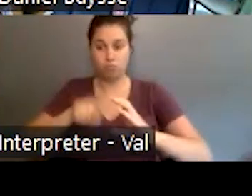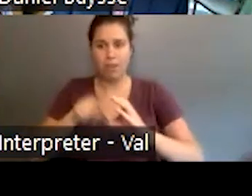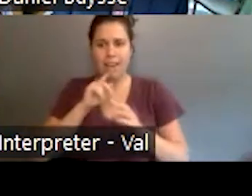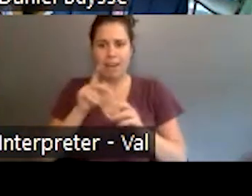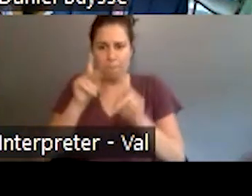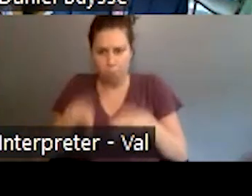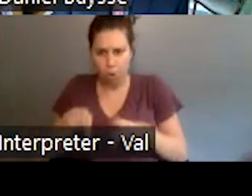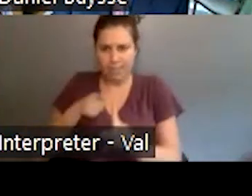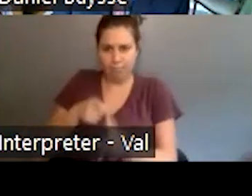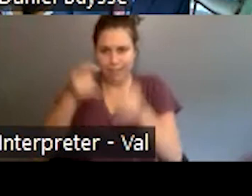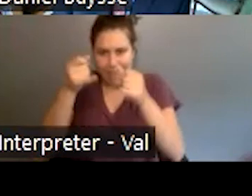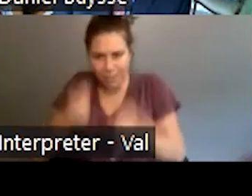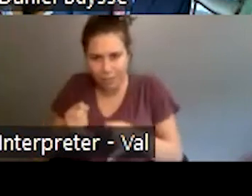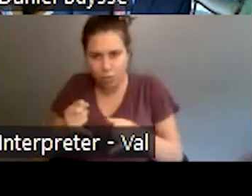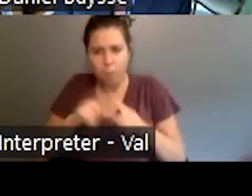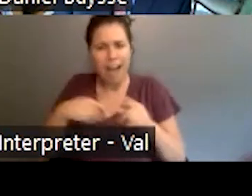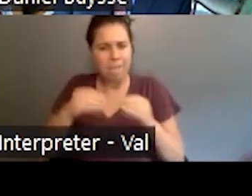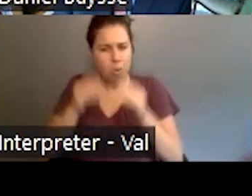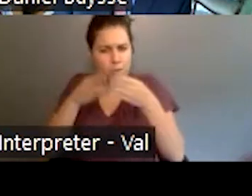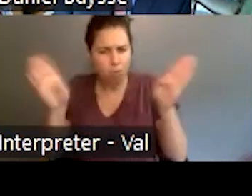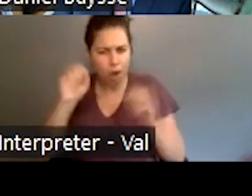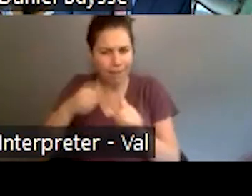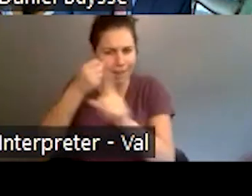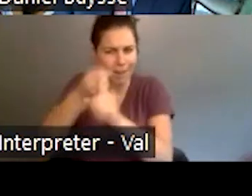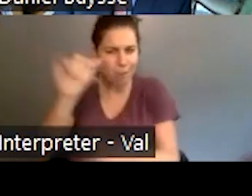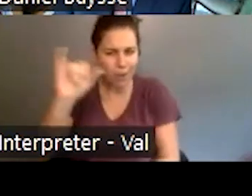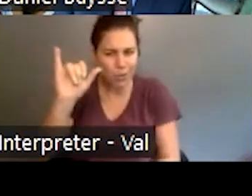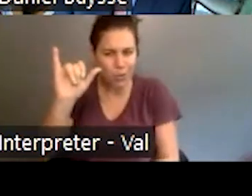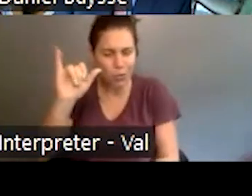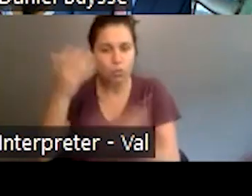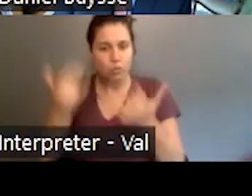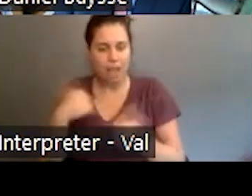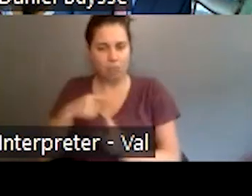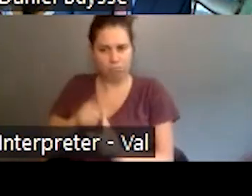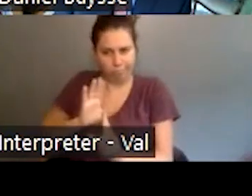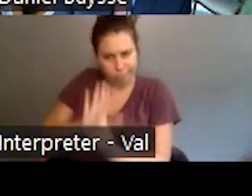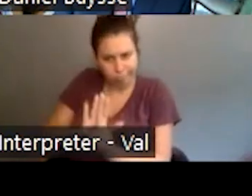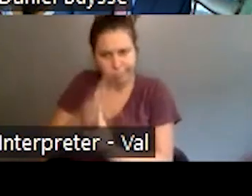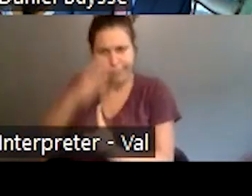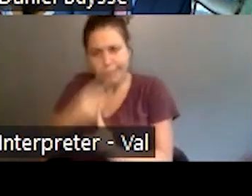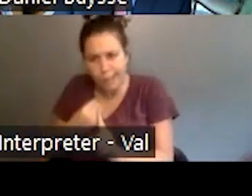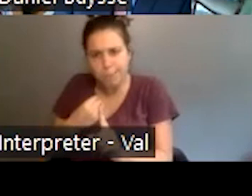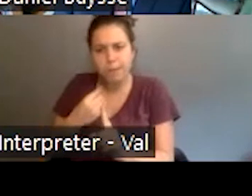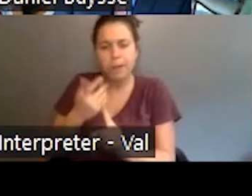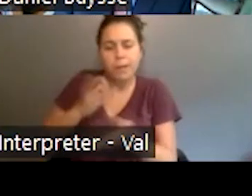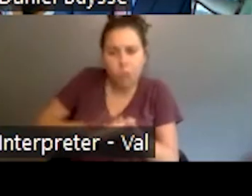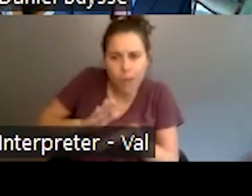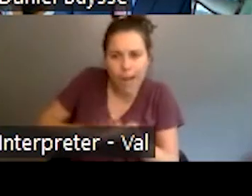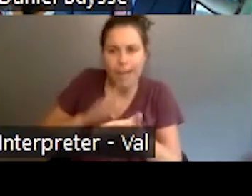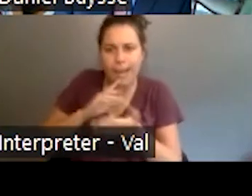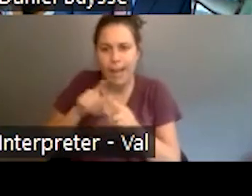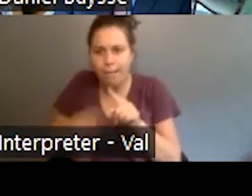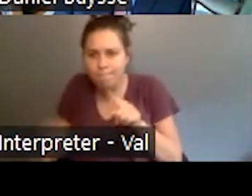could implement them as well. So we can certainly think of individual sleep and circadian health interventions, but we could also think